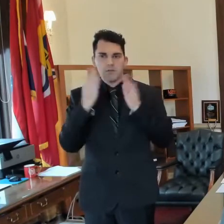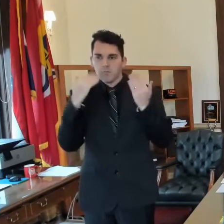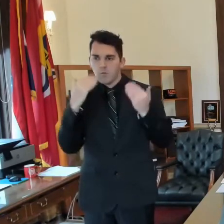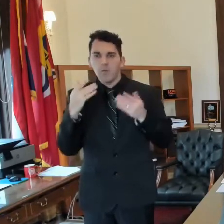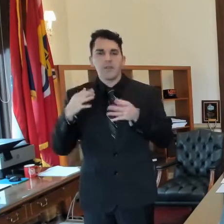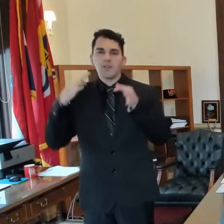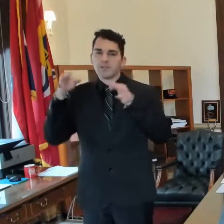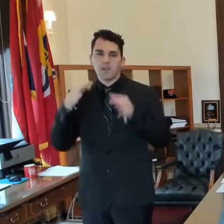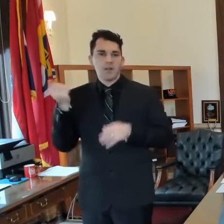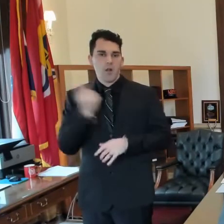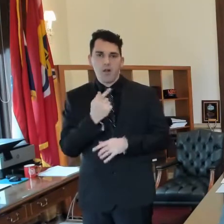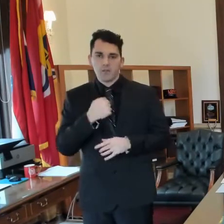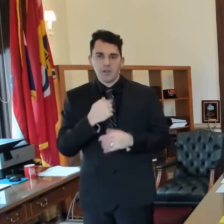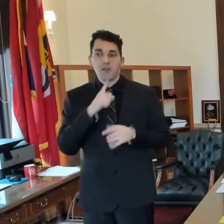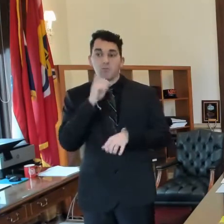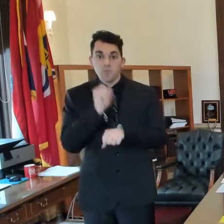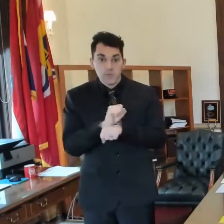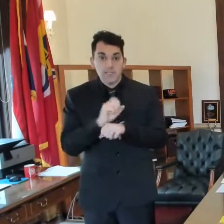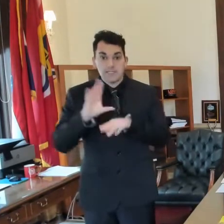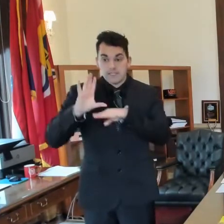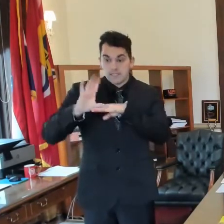and really stick. So